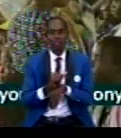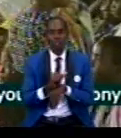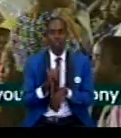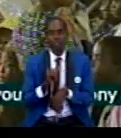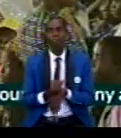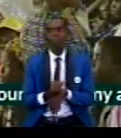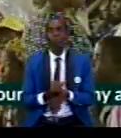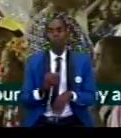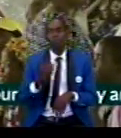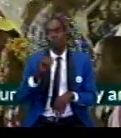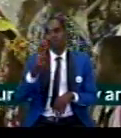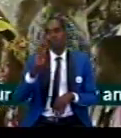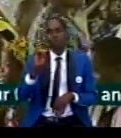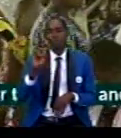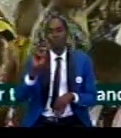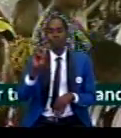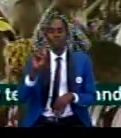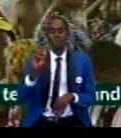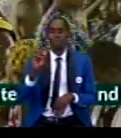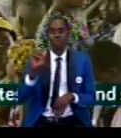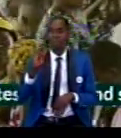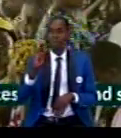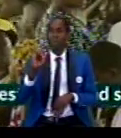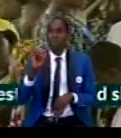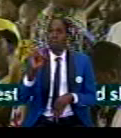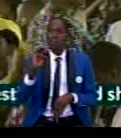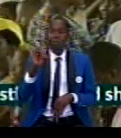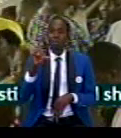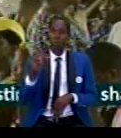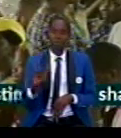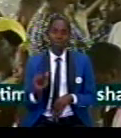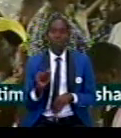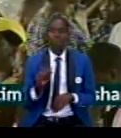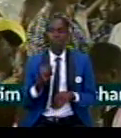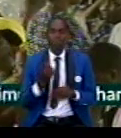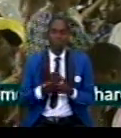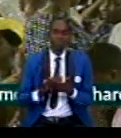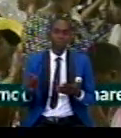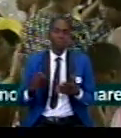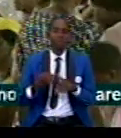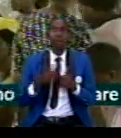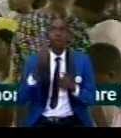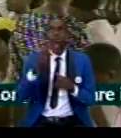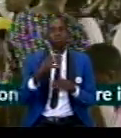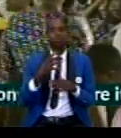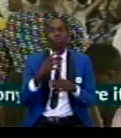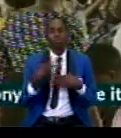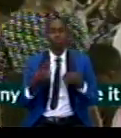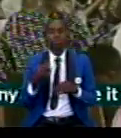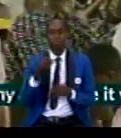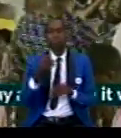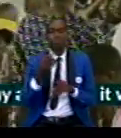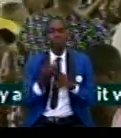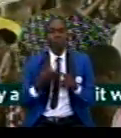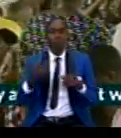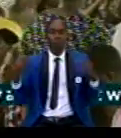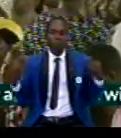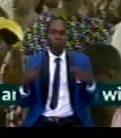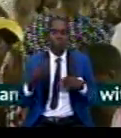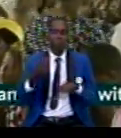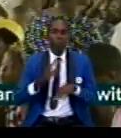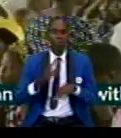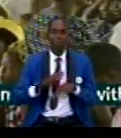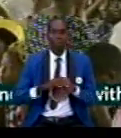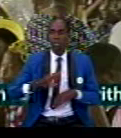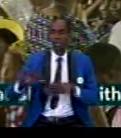healed him of pain, said, in his right arm. But after the final amen on the second day of the crusade,